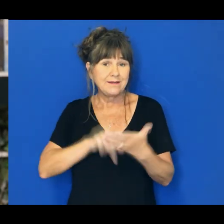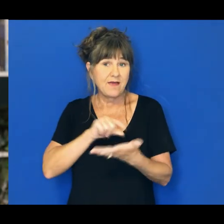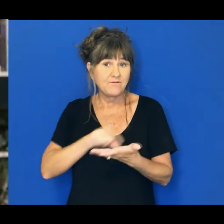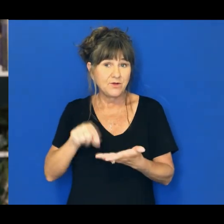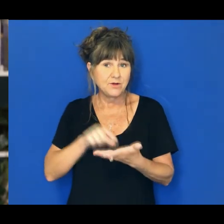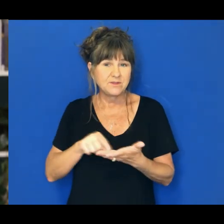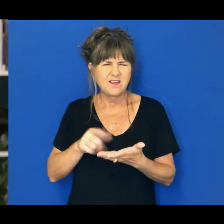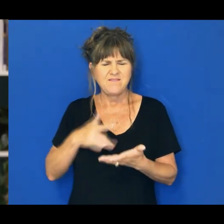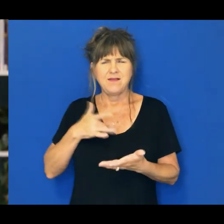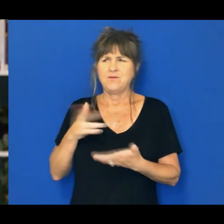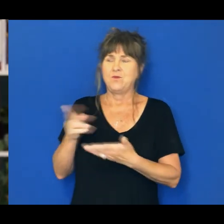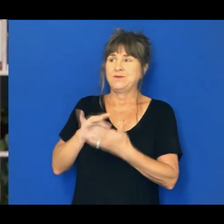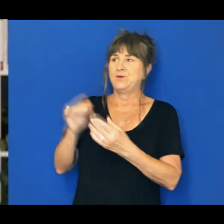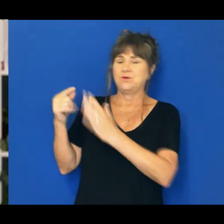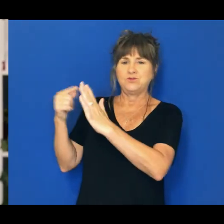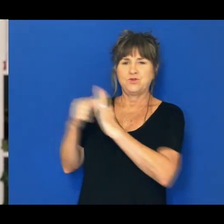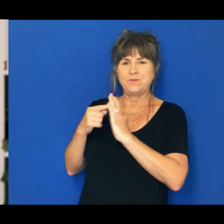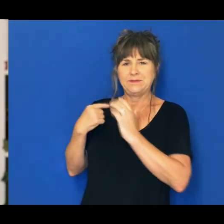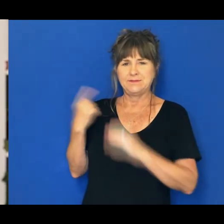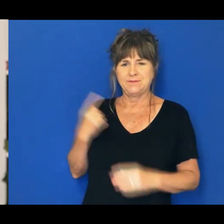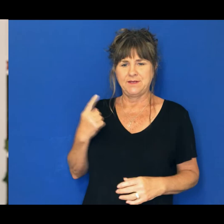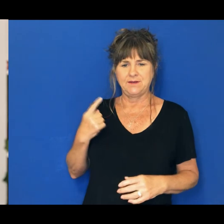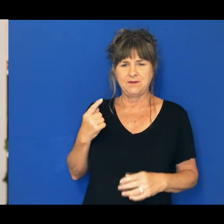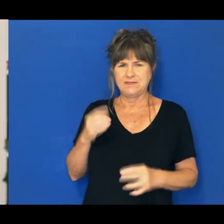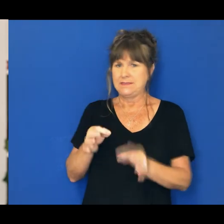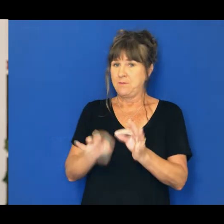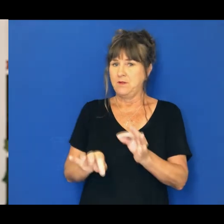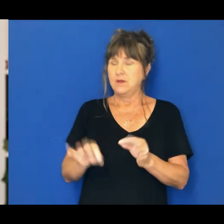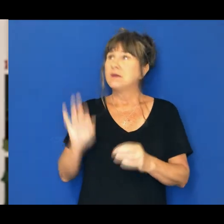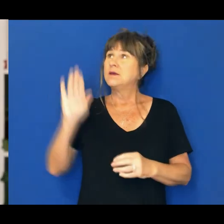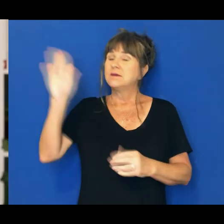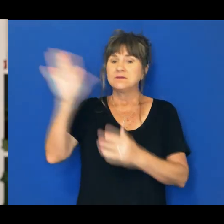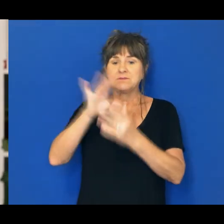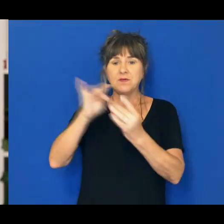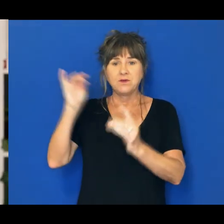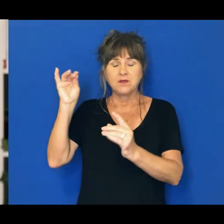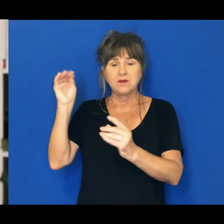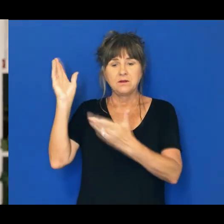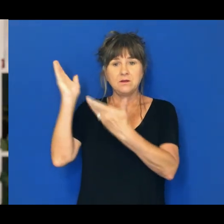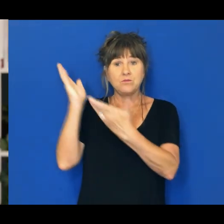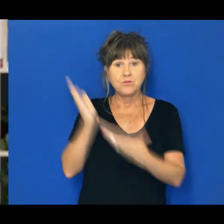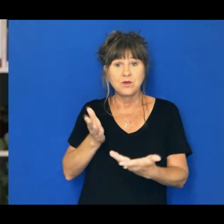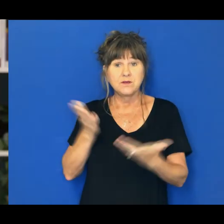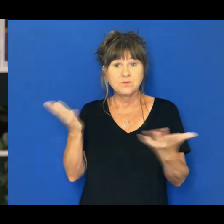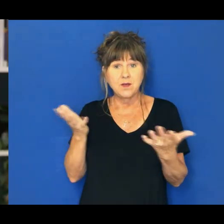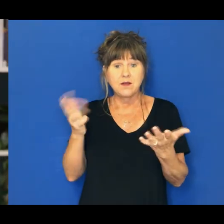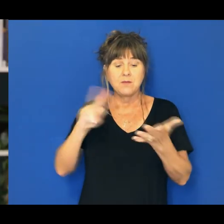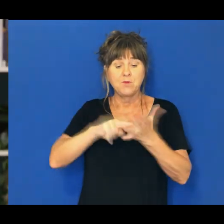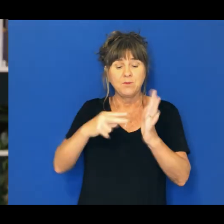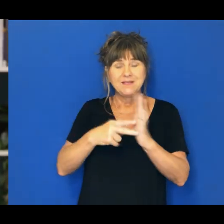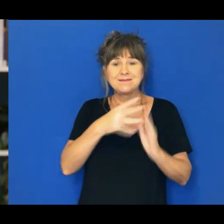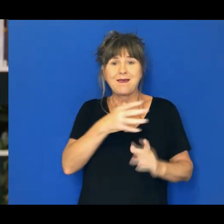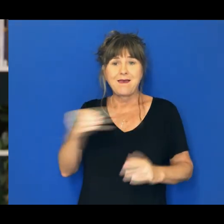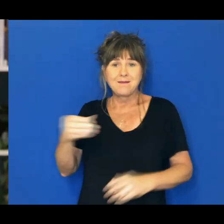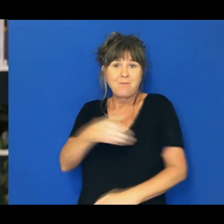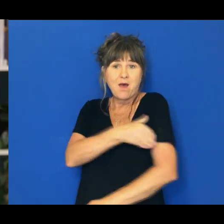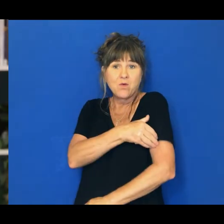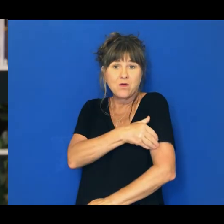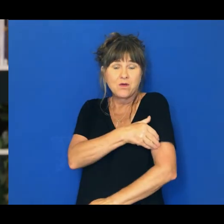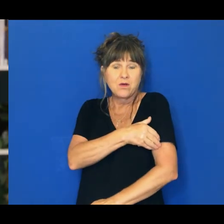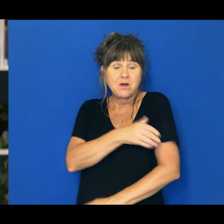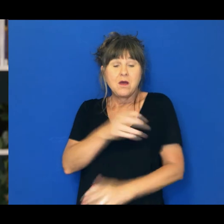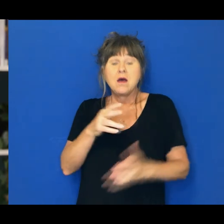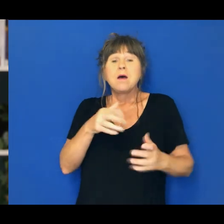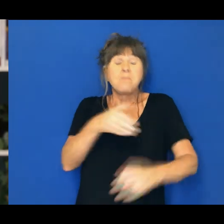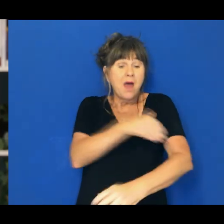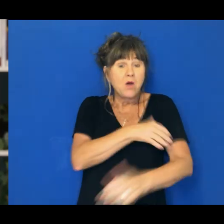this passage yesterday, I felt like the Holy Spirit showed me something really simple, but it's that the Spirit of God brings both purpose and power. And